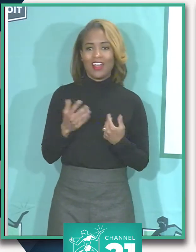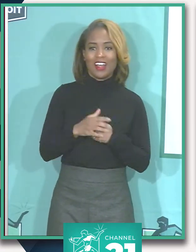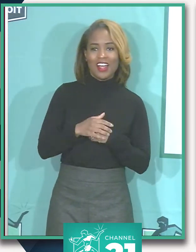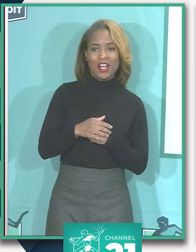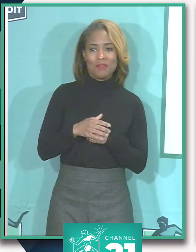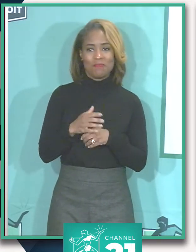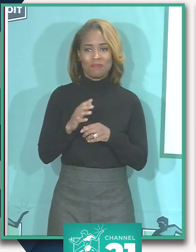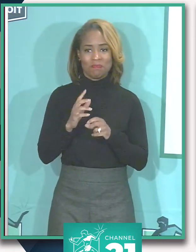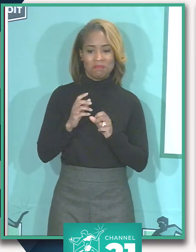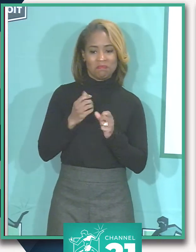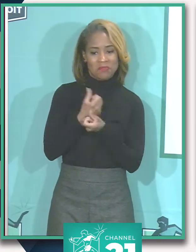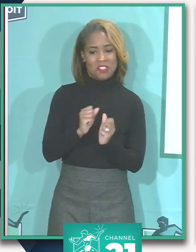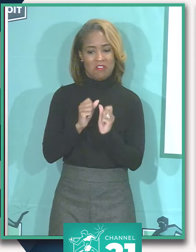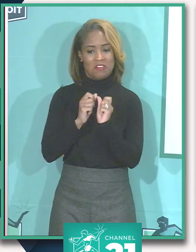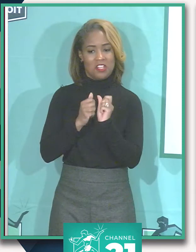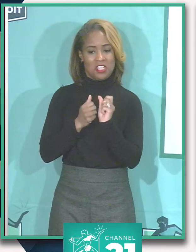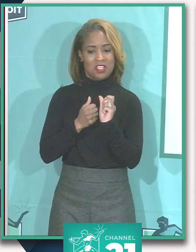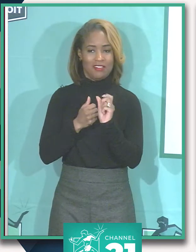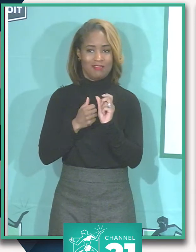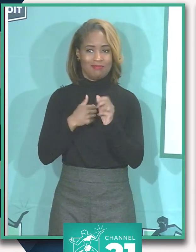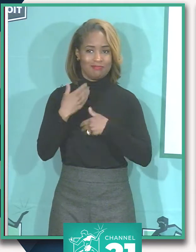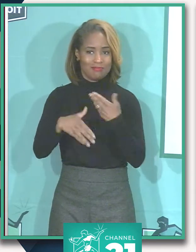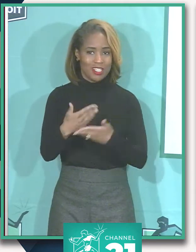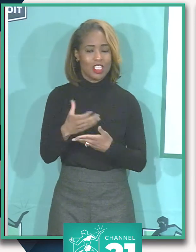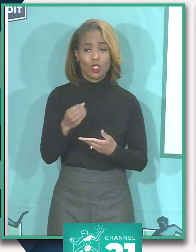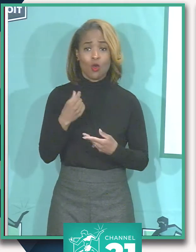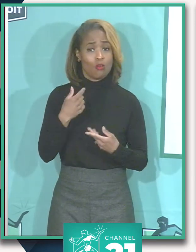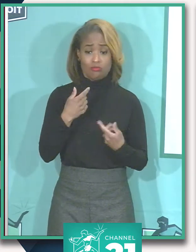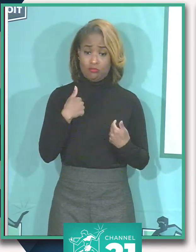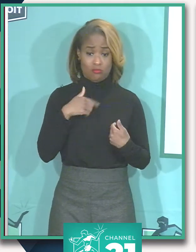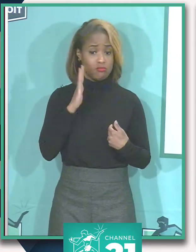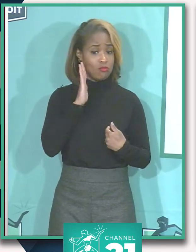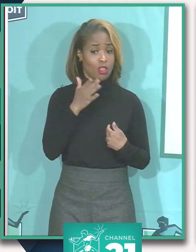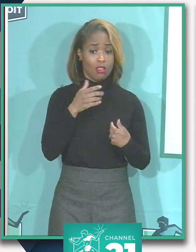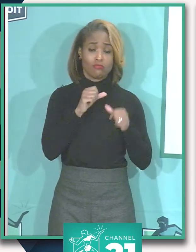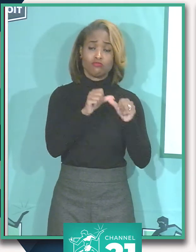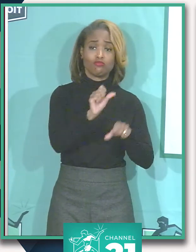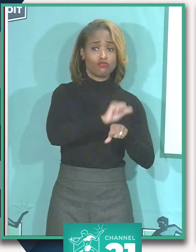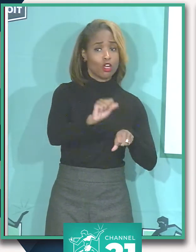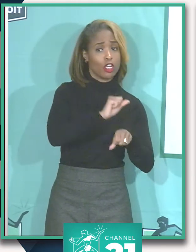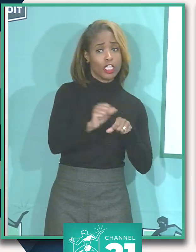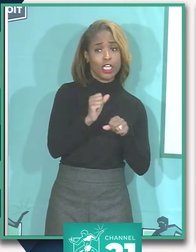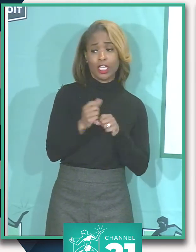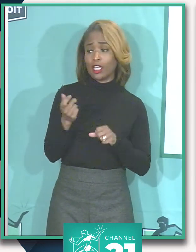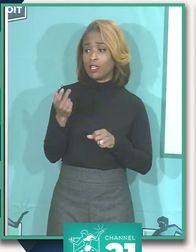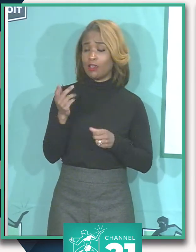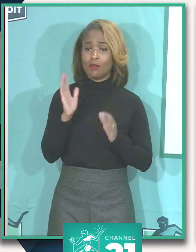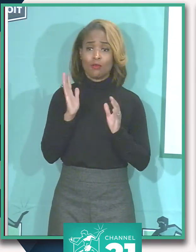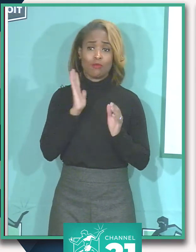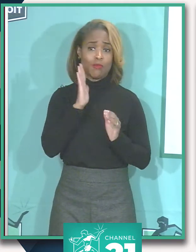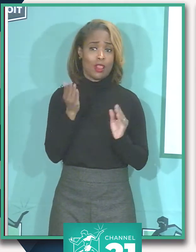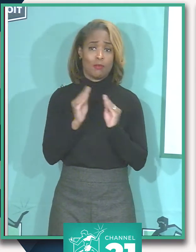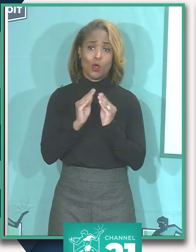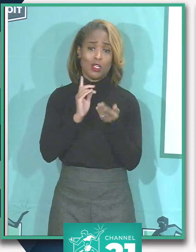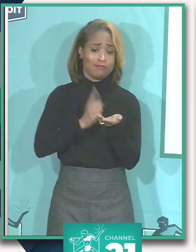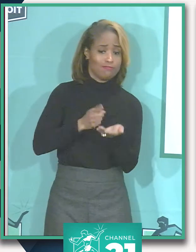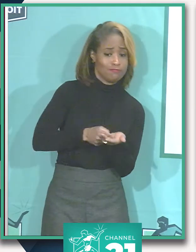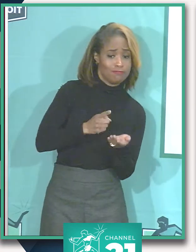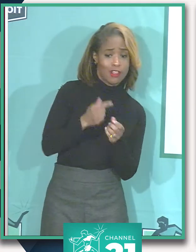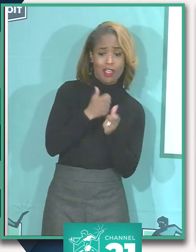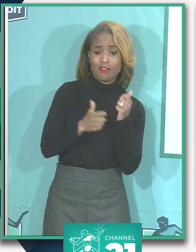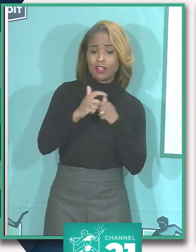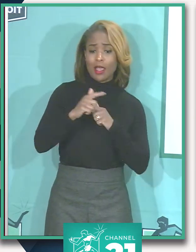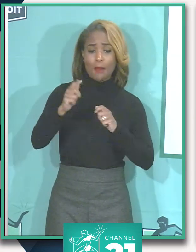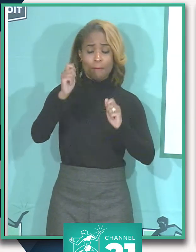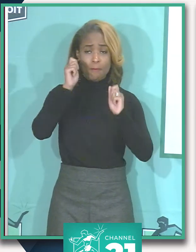So, I'm steady working. We're going to be steady working, and we're going to steady be talking about it until this thing. Every time I wake up every morning,